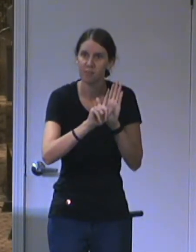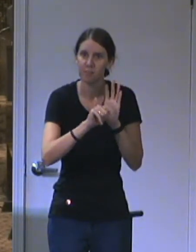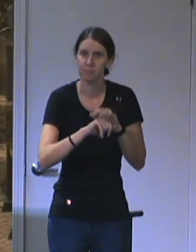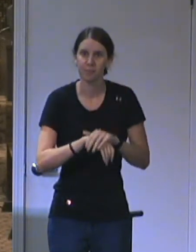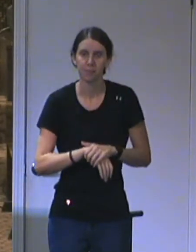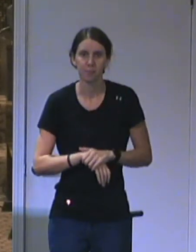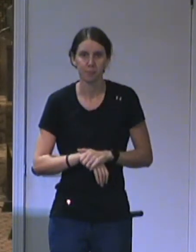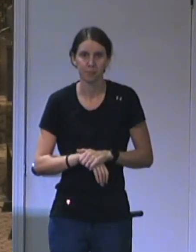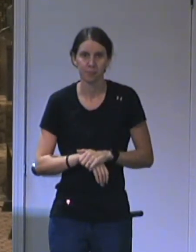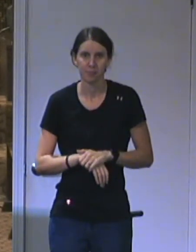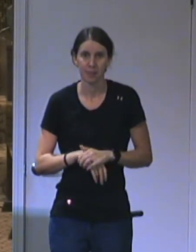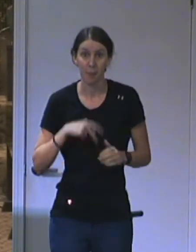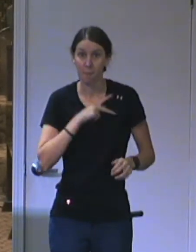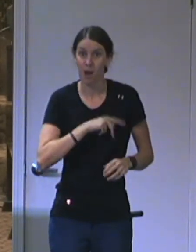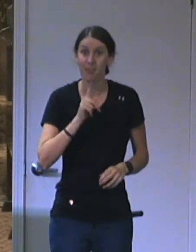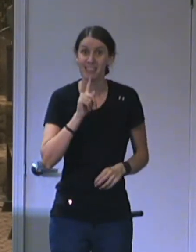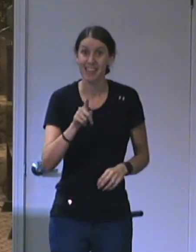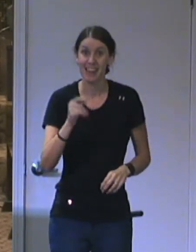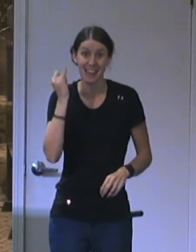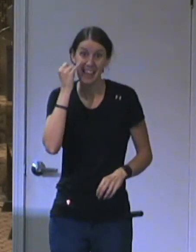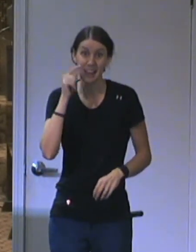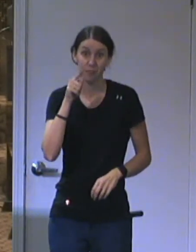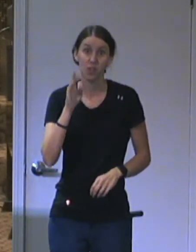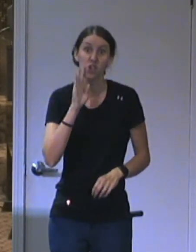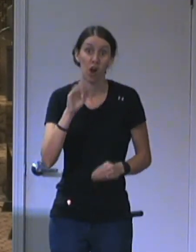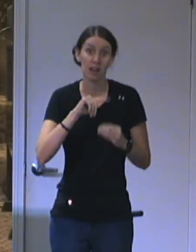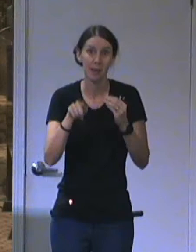Because in fact, when you talk about zealousness,